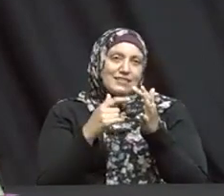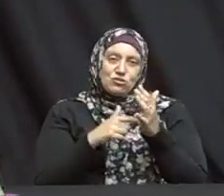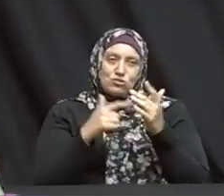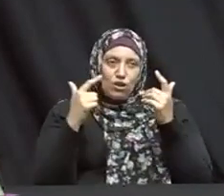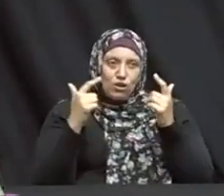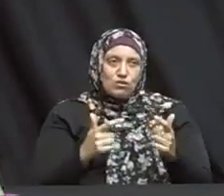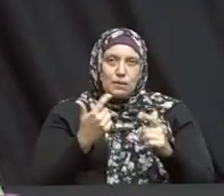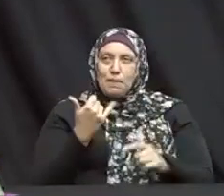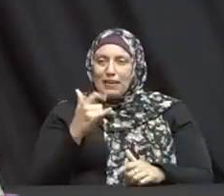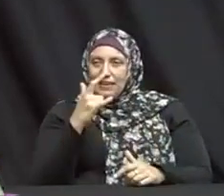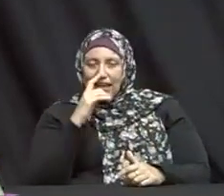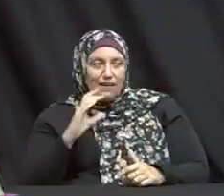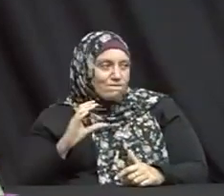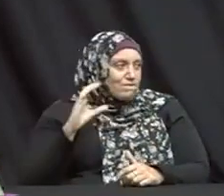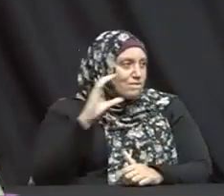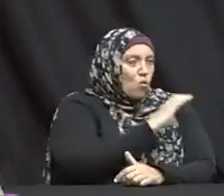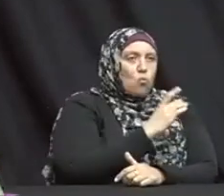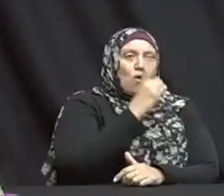daughter from his will.